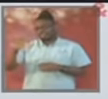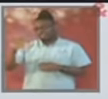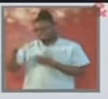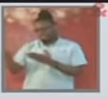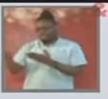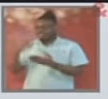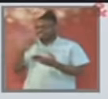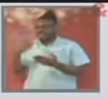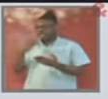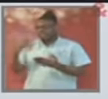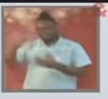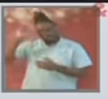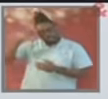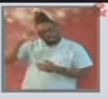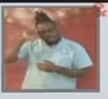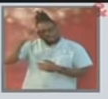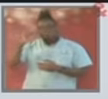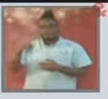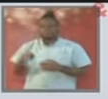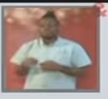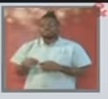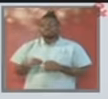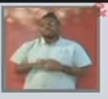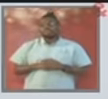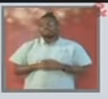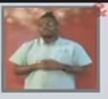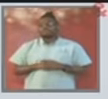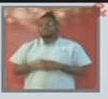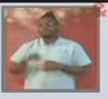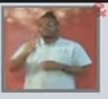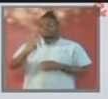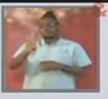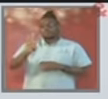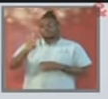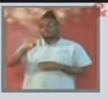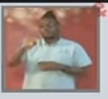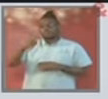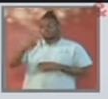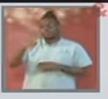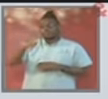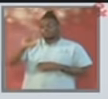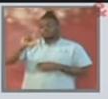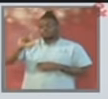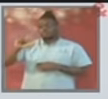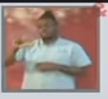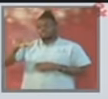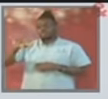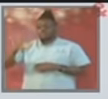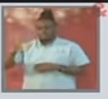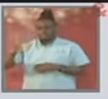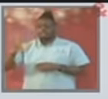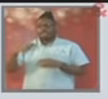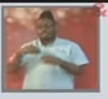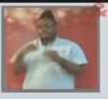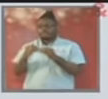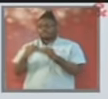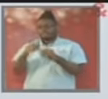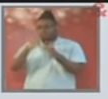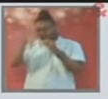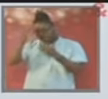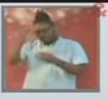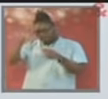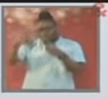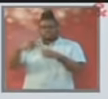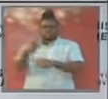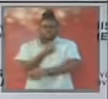invite Dr. Erica Wheeler to enlighten us about the Kovacs facility and some information on vaccine